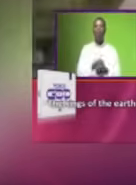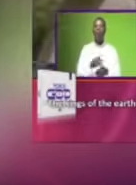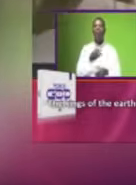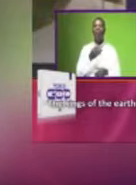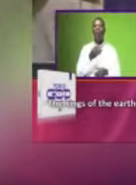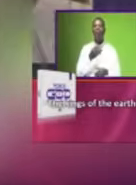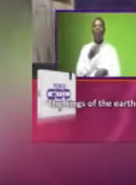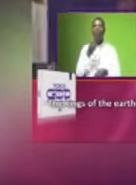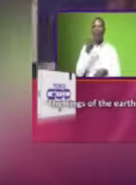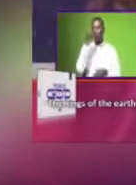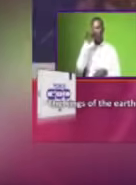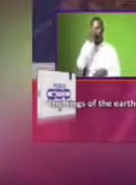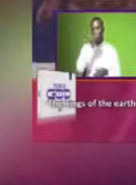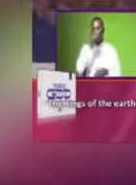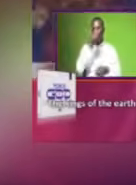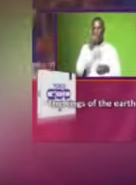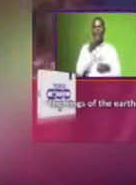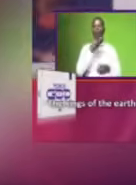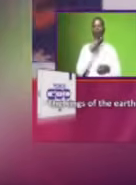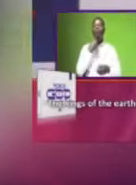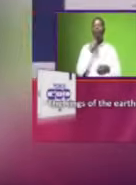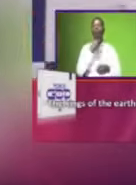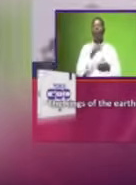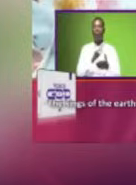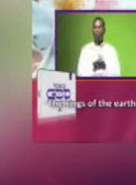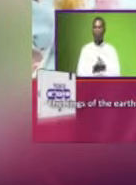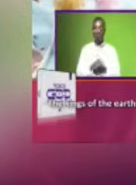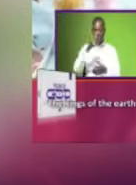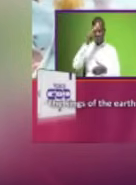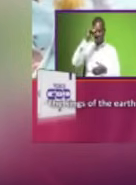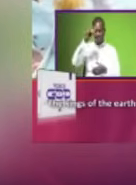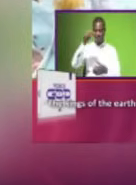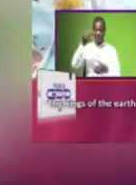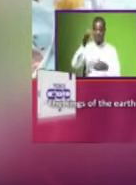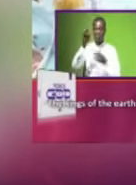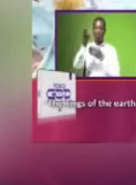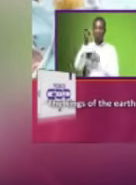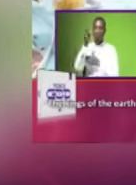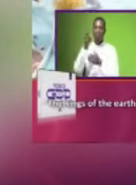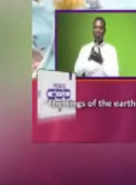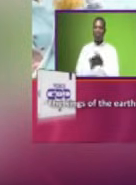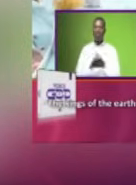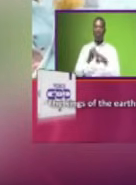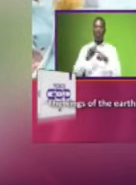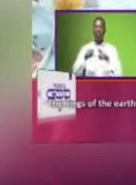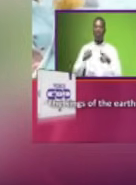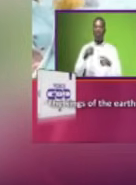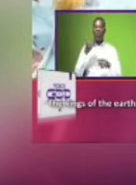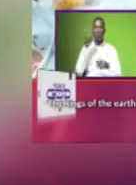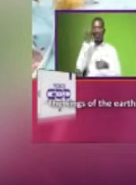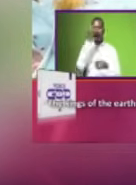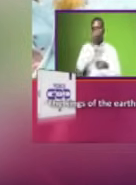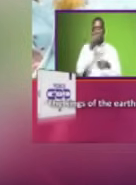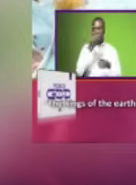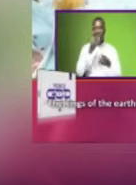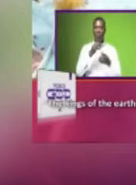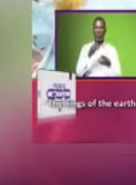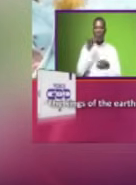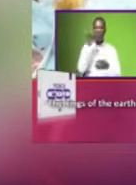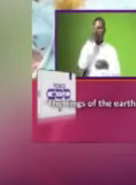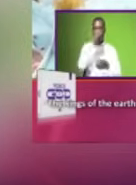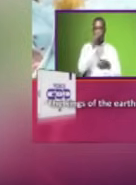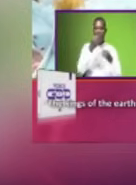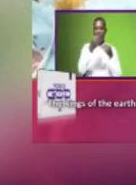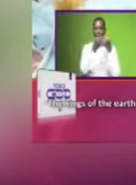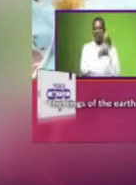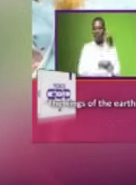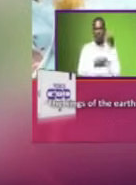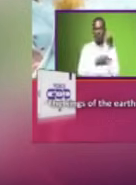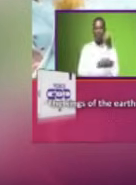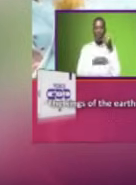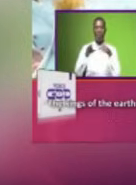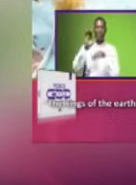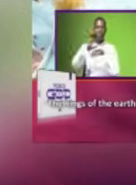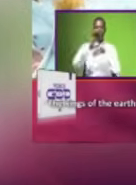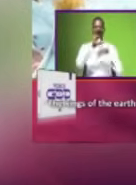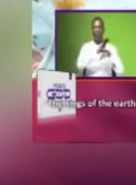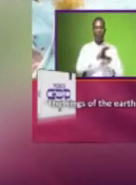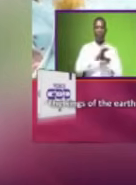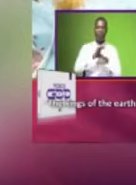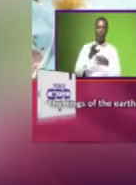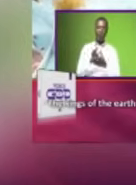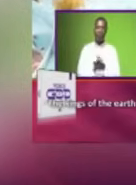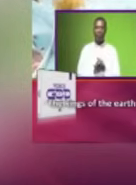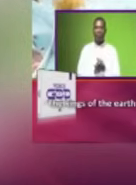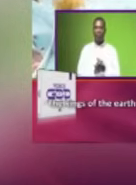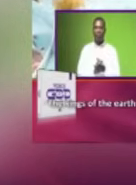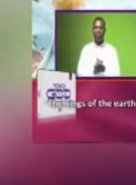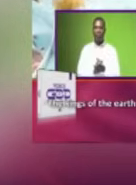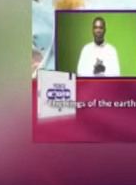Today, as I speak to you, men of God abroad, and churches in abroad, or men of God of